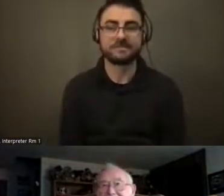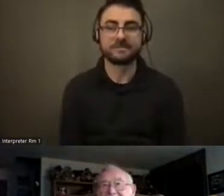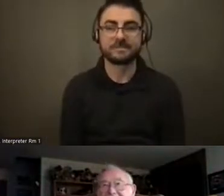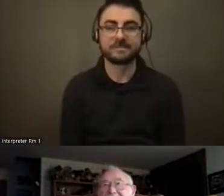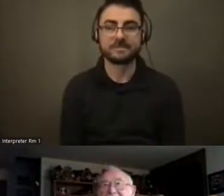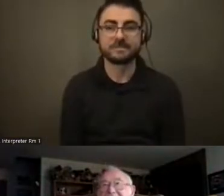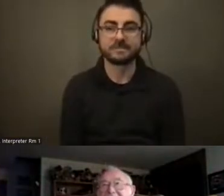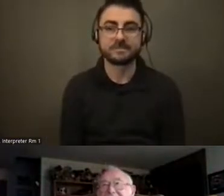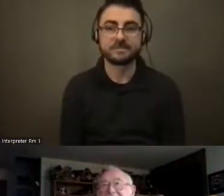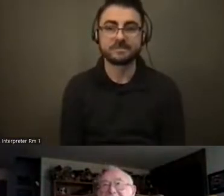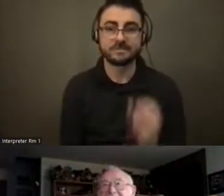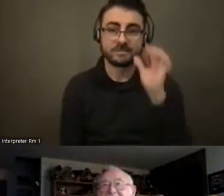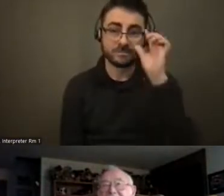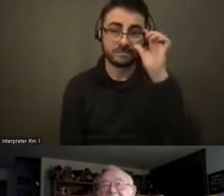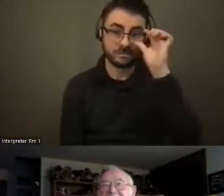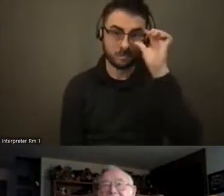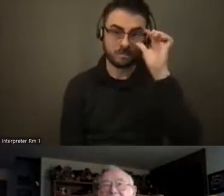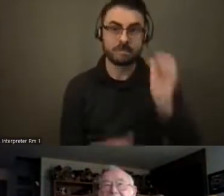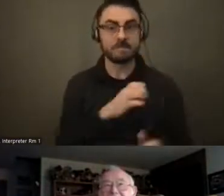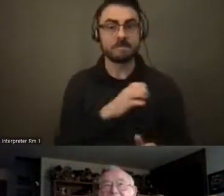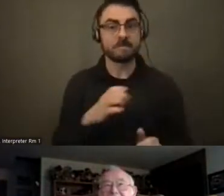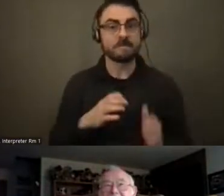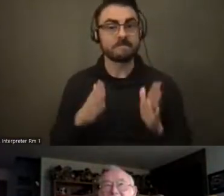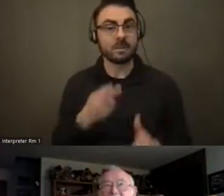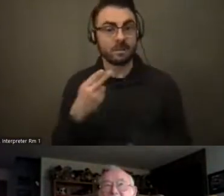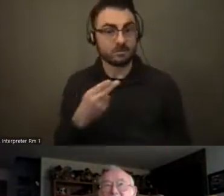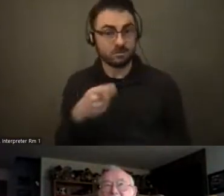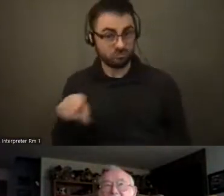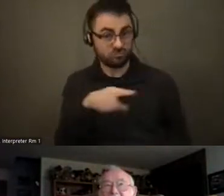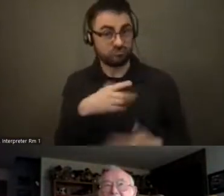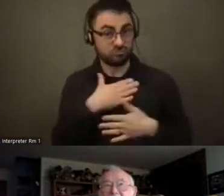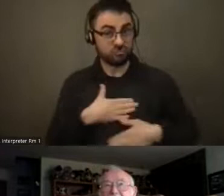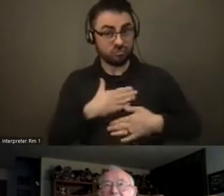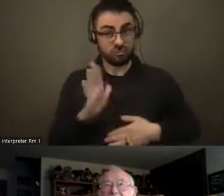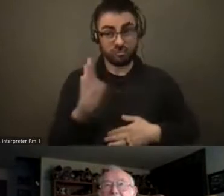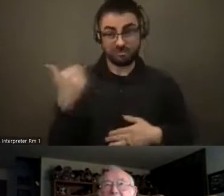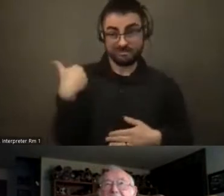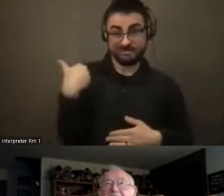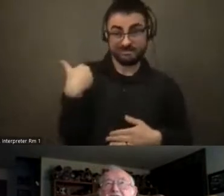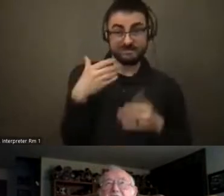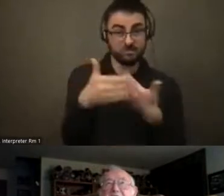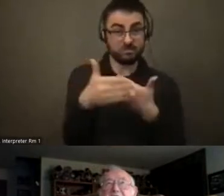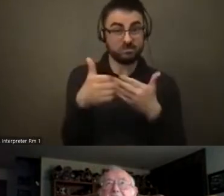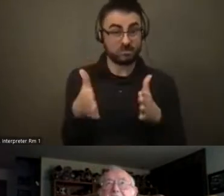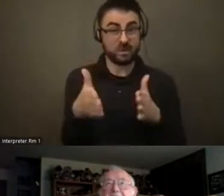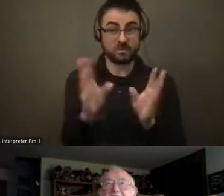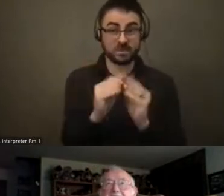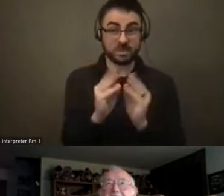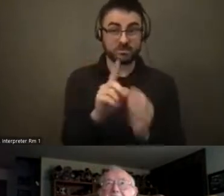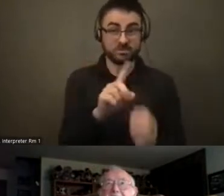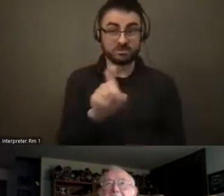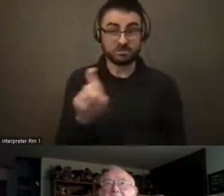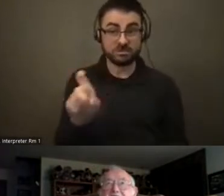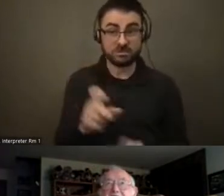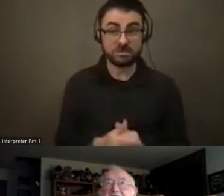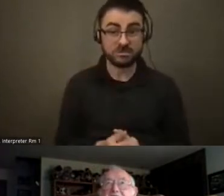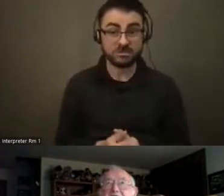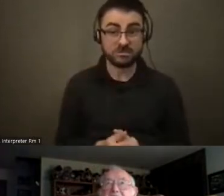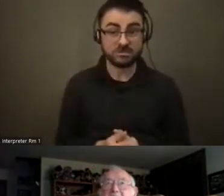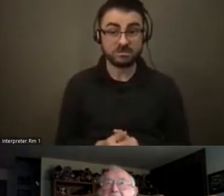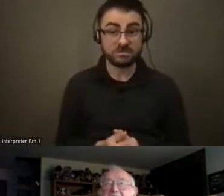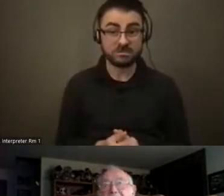Did you enjoy your prior breakout sessions? We did. I did as well. It was